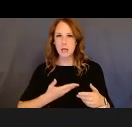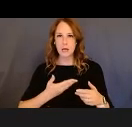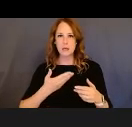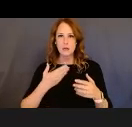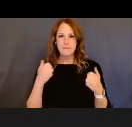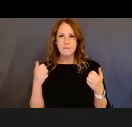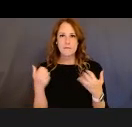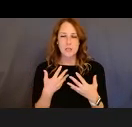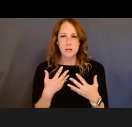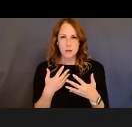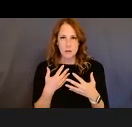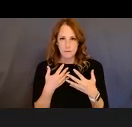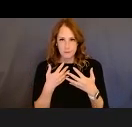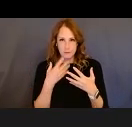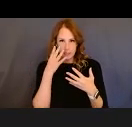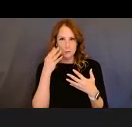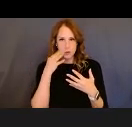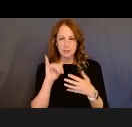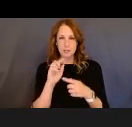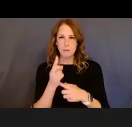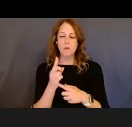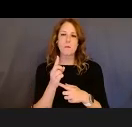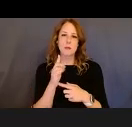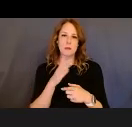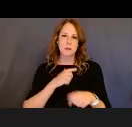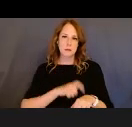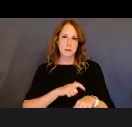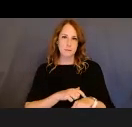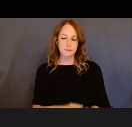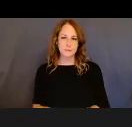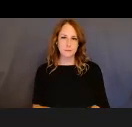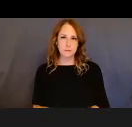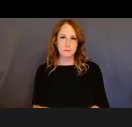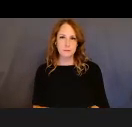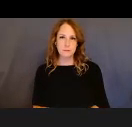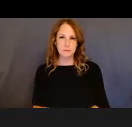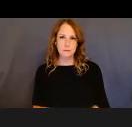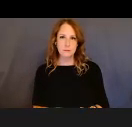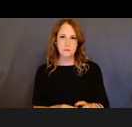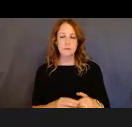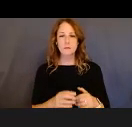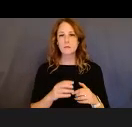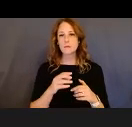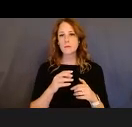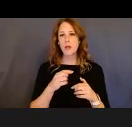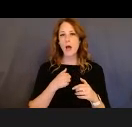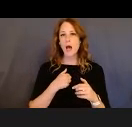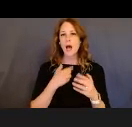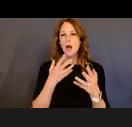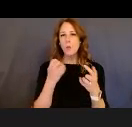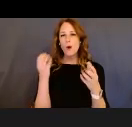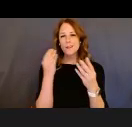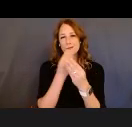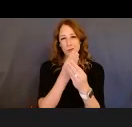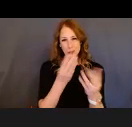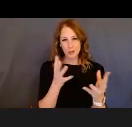fear that I was in that moment in time in my life. And because of that, I really wanted to share just